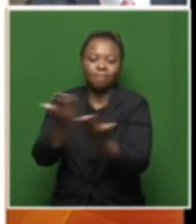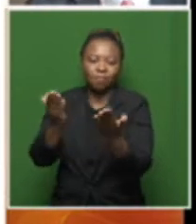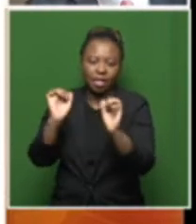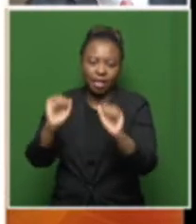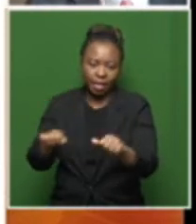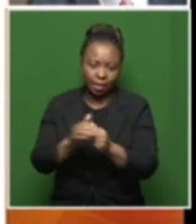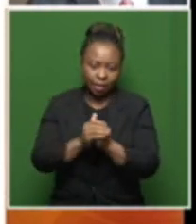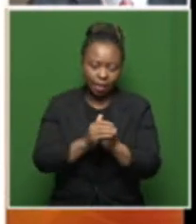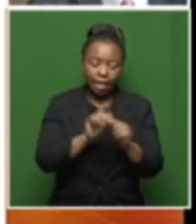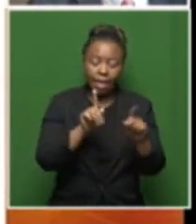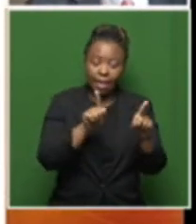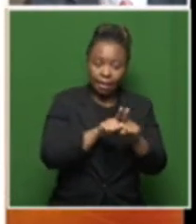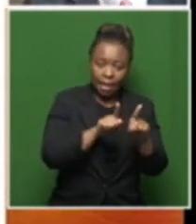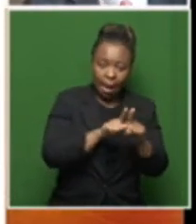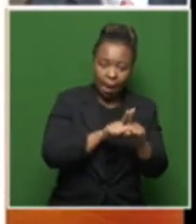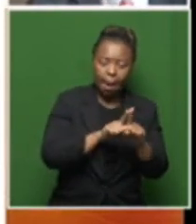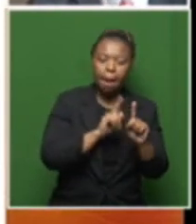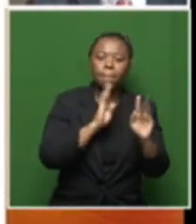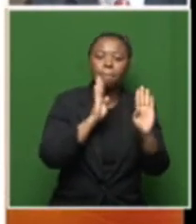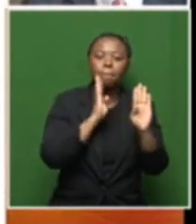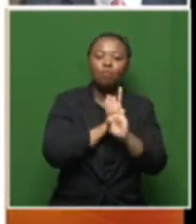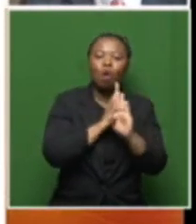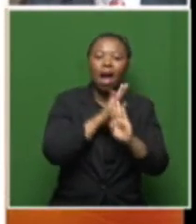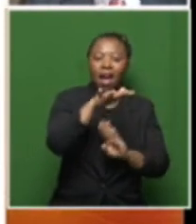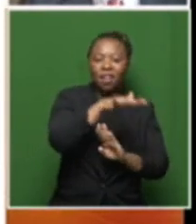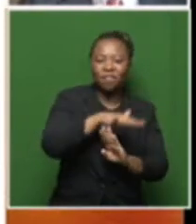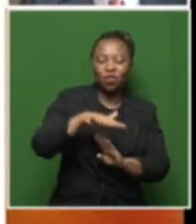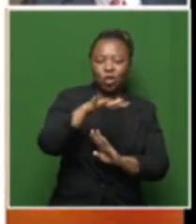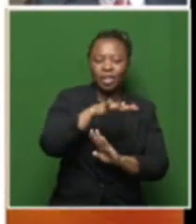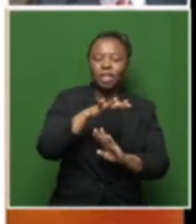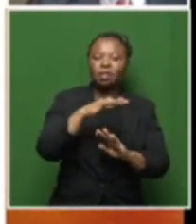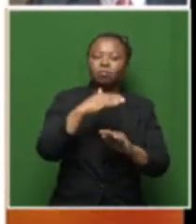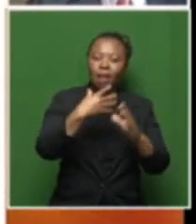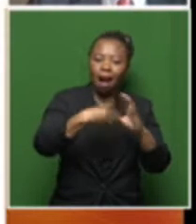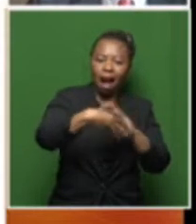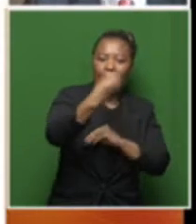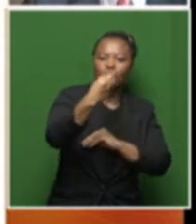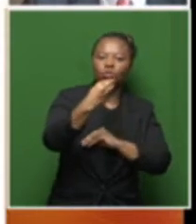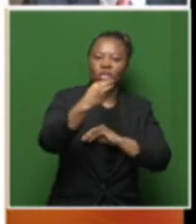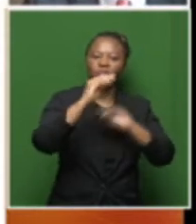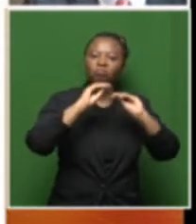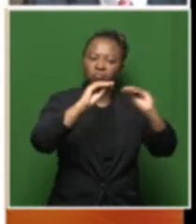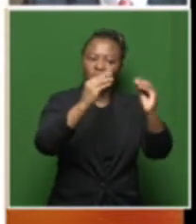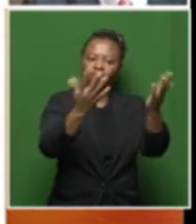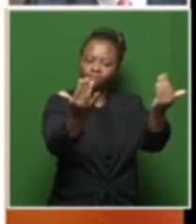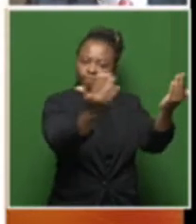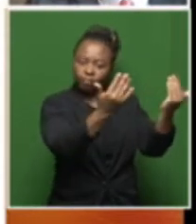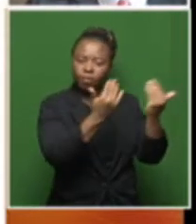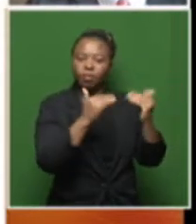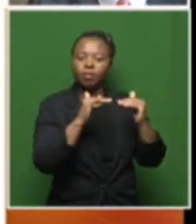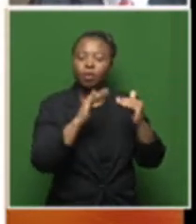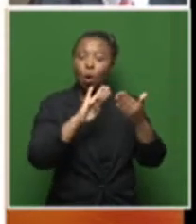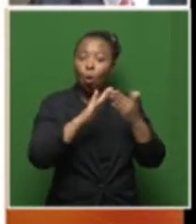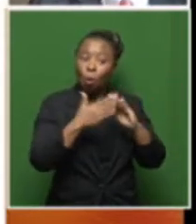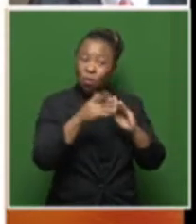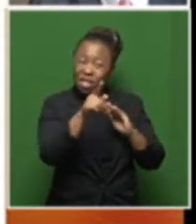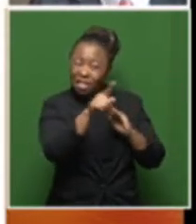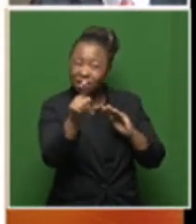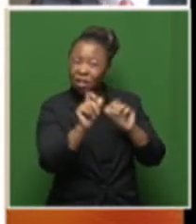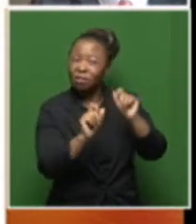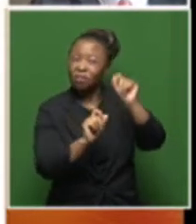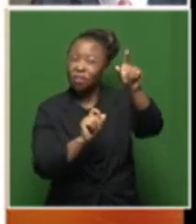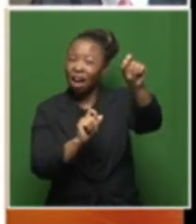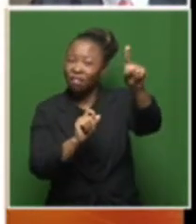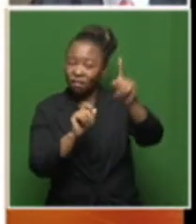of the private sites are now also starting to do some outreach services so that we can get to communities that are a little bit further